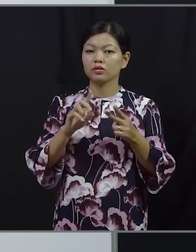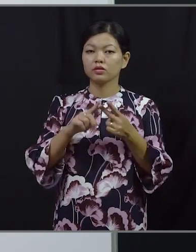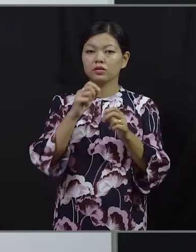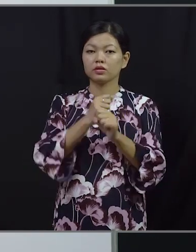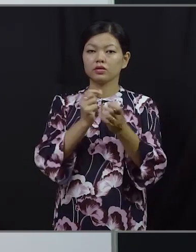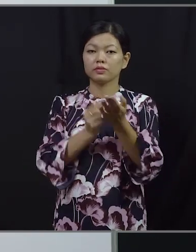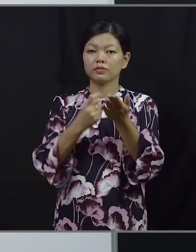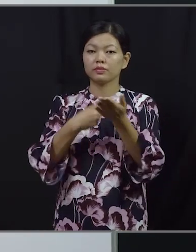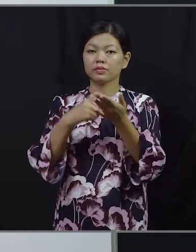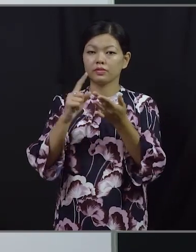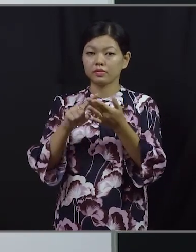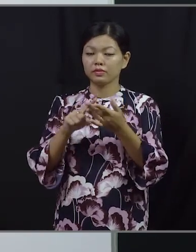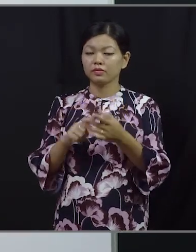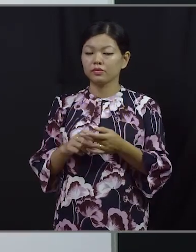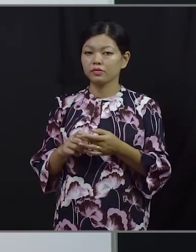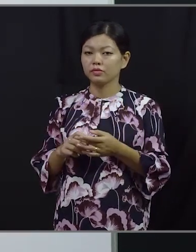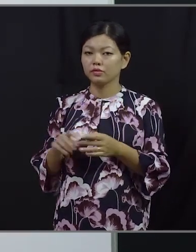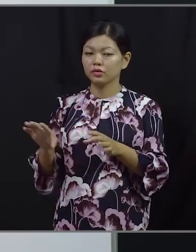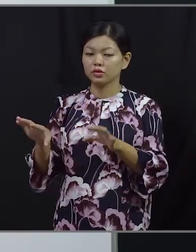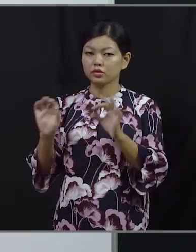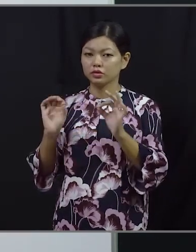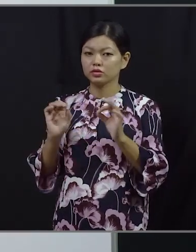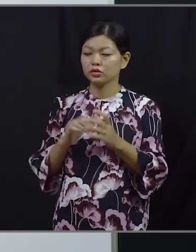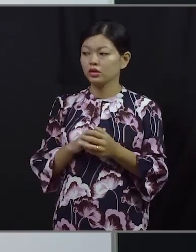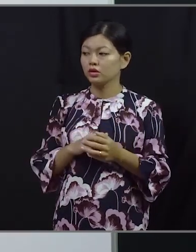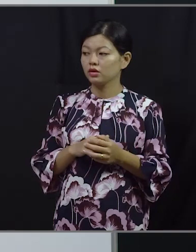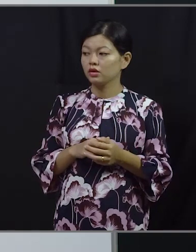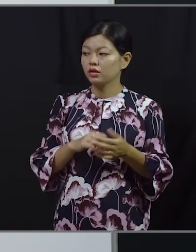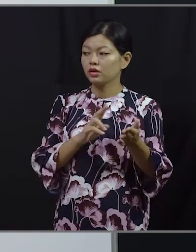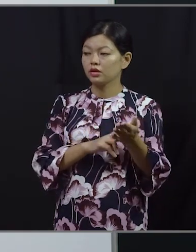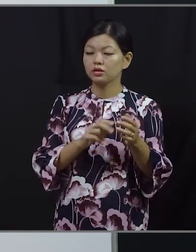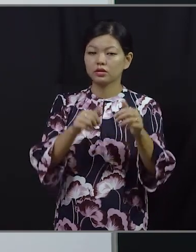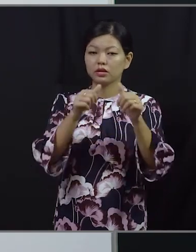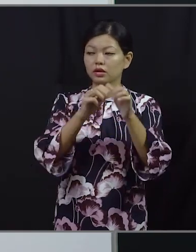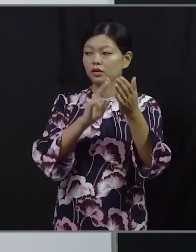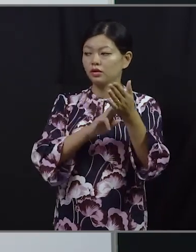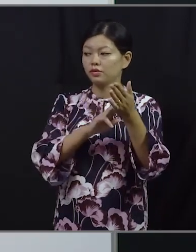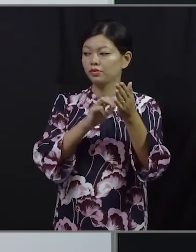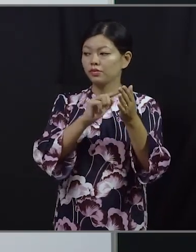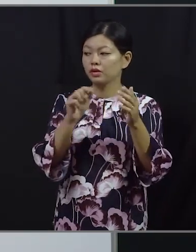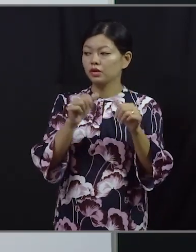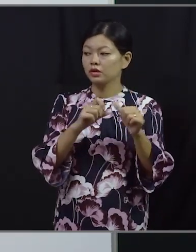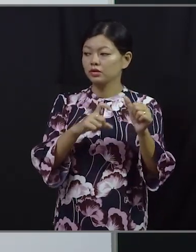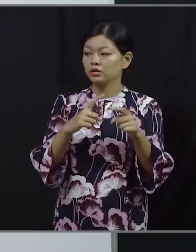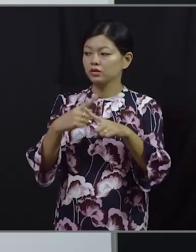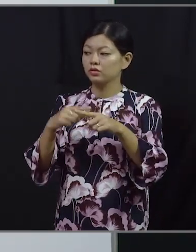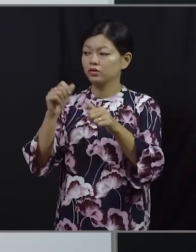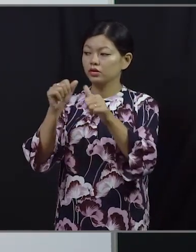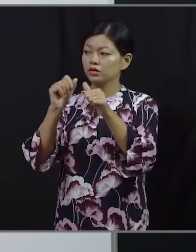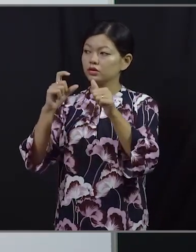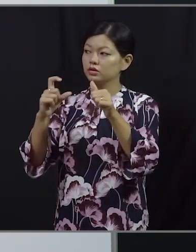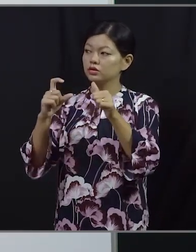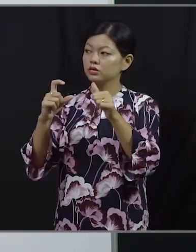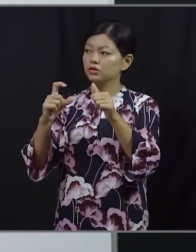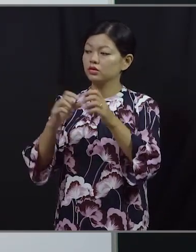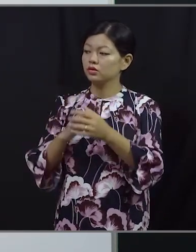that AB divided by AC multiplied by A dash C divided by AQ. A dash Q, right? A dash